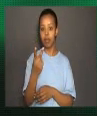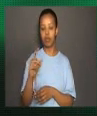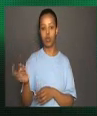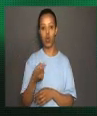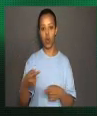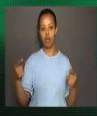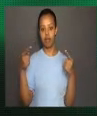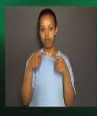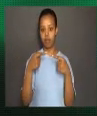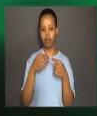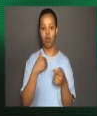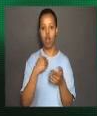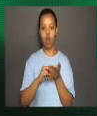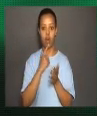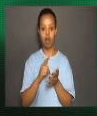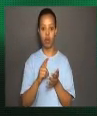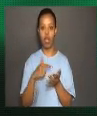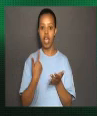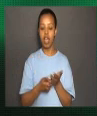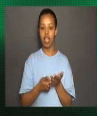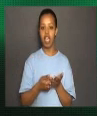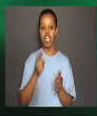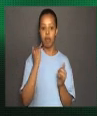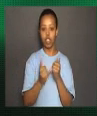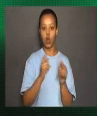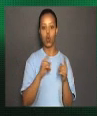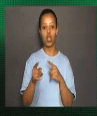Lastly, thymine is also known as